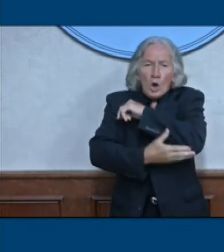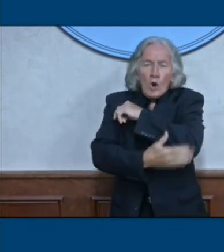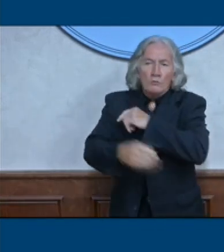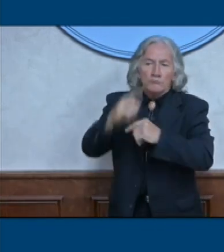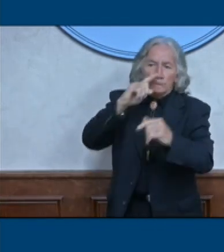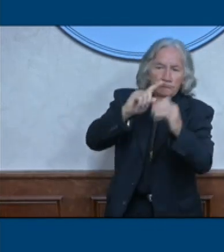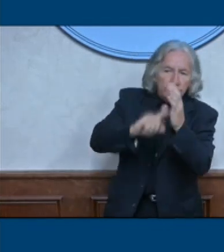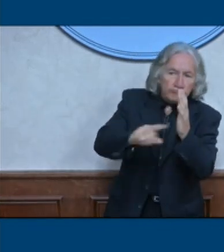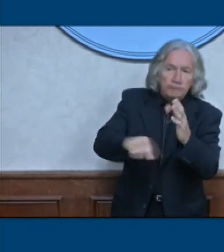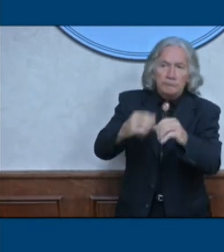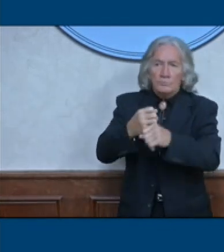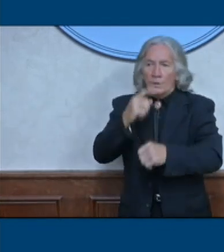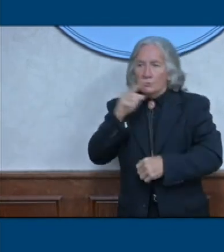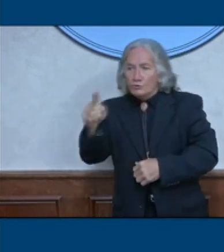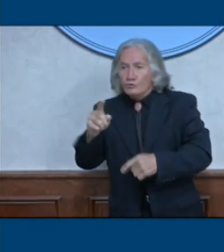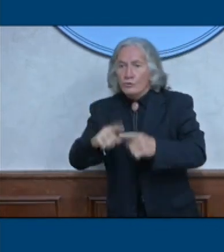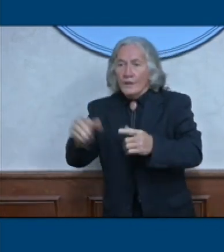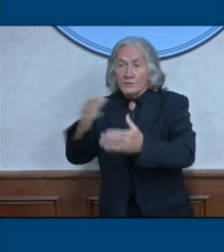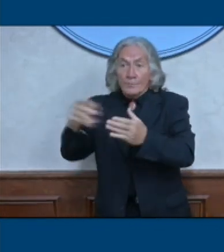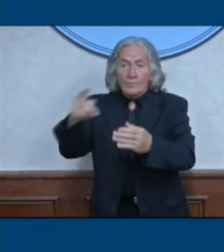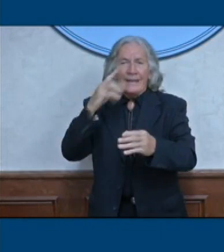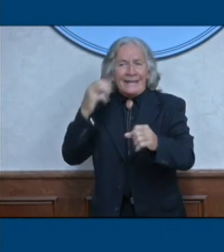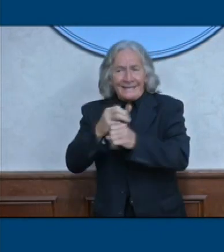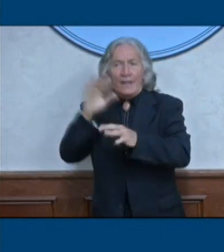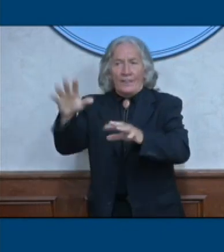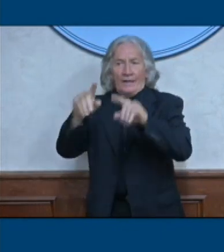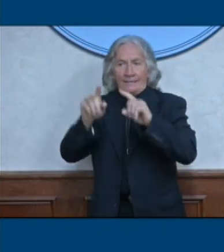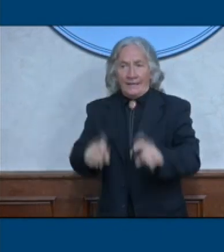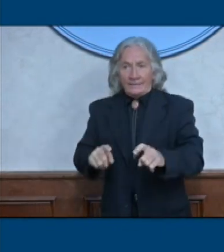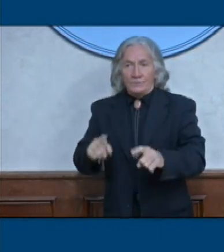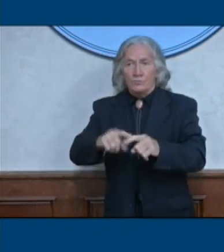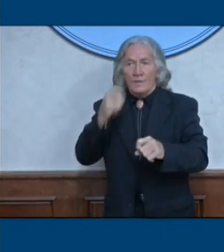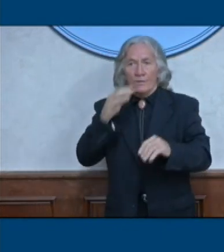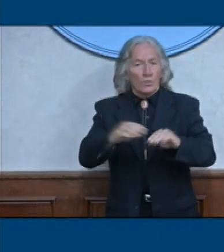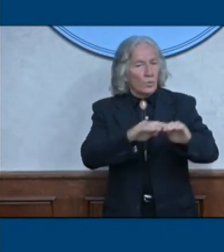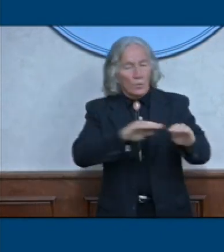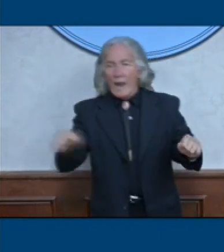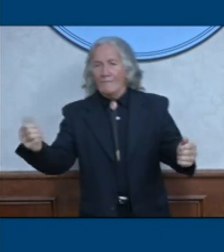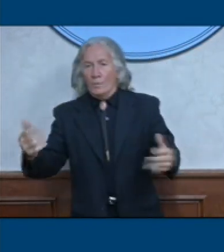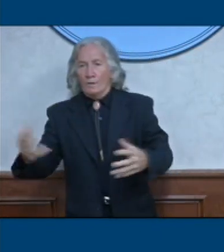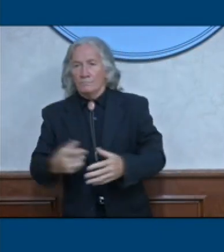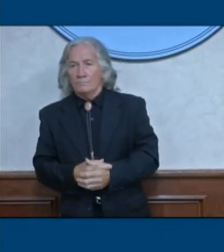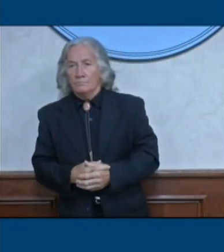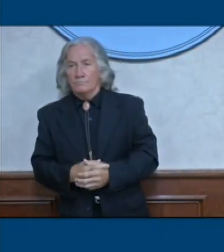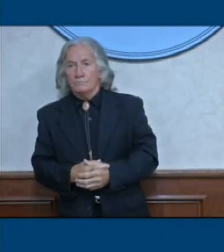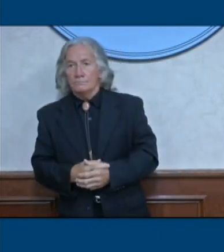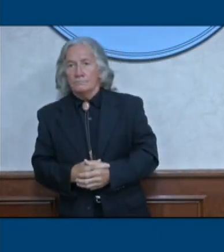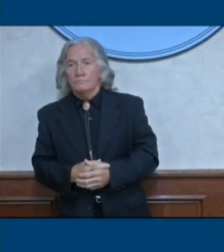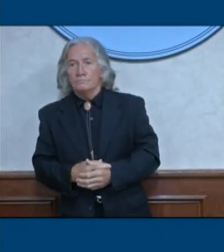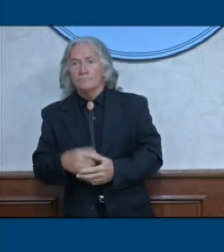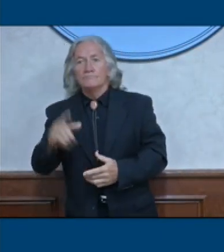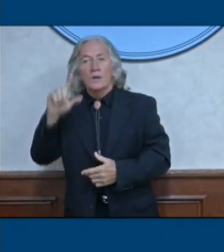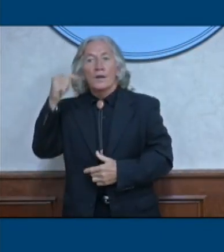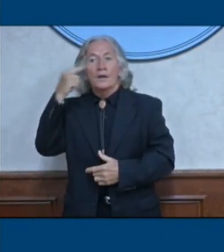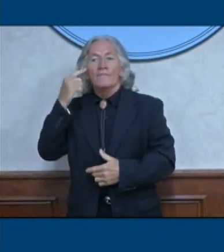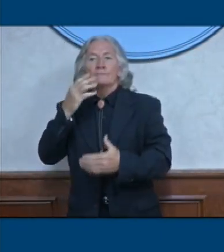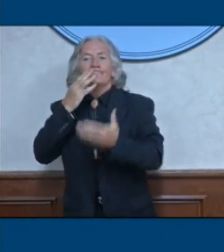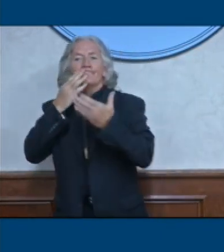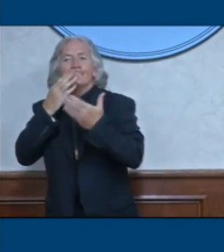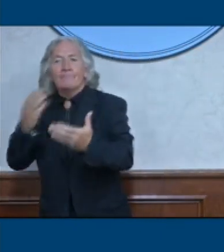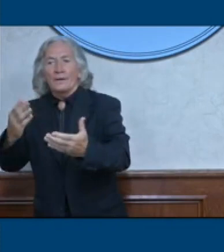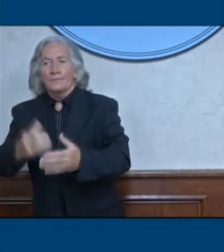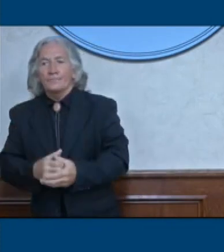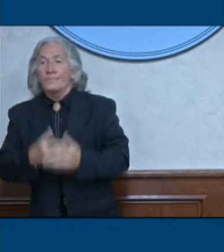partners to really get into those underserved and underutilized areas, we want to make sure that testing is available to every Texan. Very good.